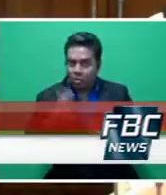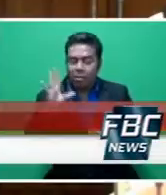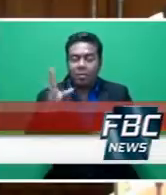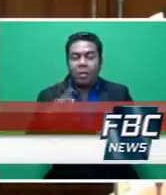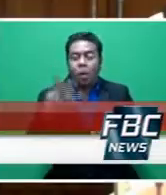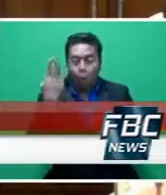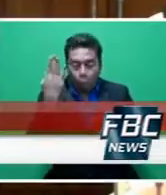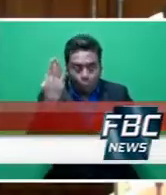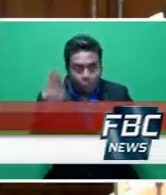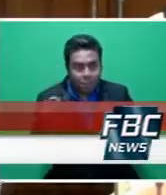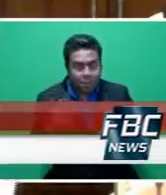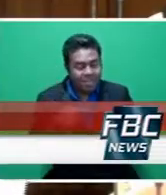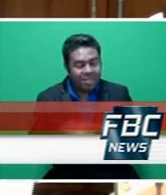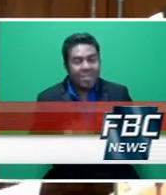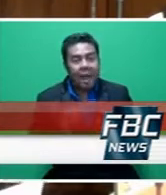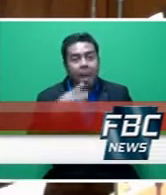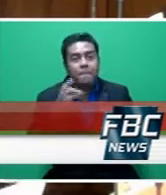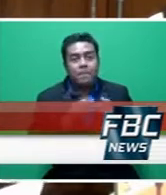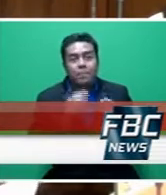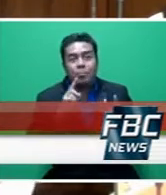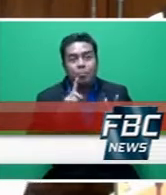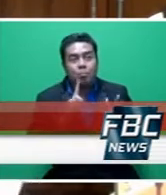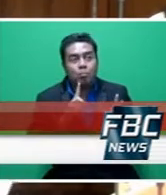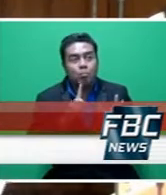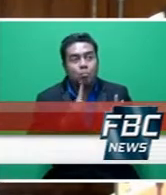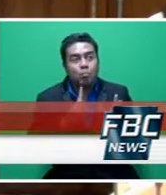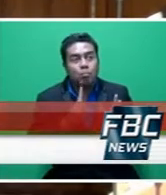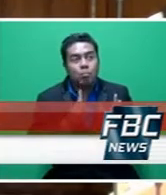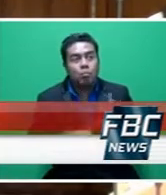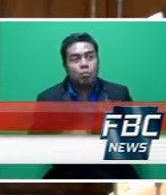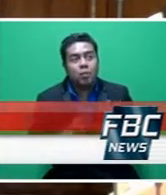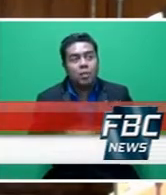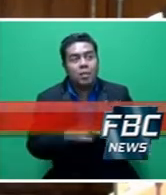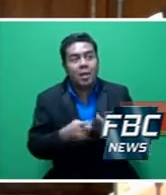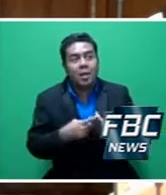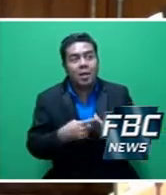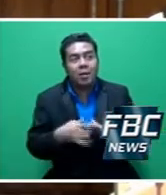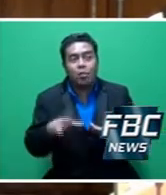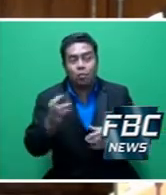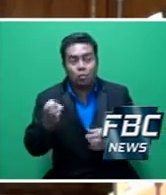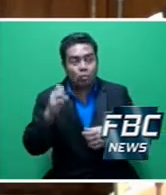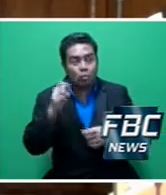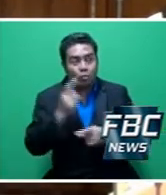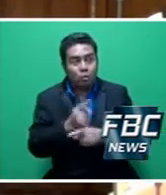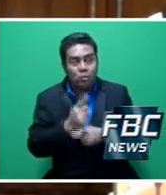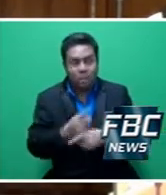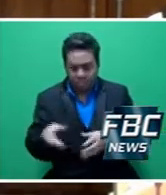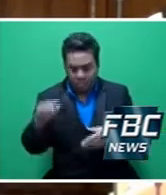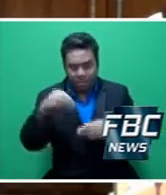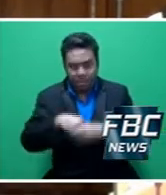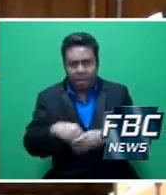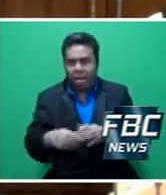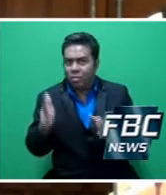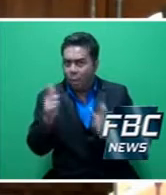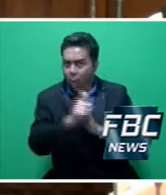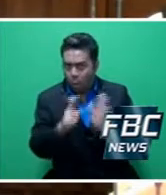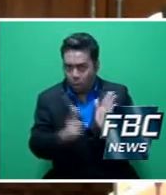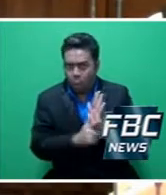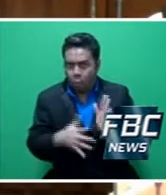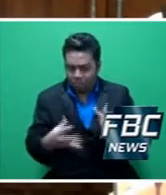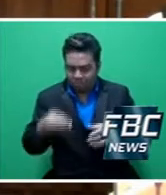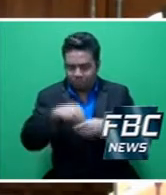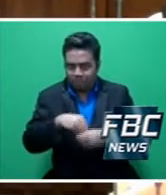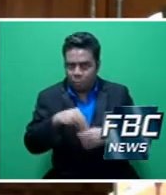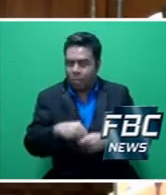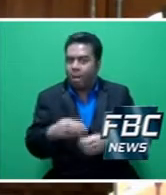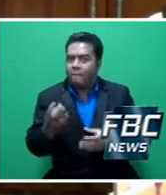Honourable Tambuya, who talks about these union members who should be present, they were actually present when the law did stipulate we needed employee